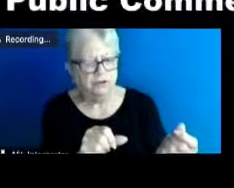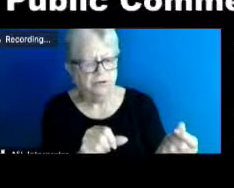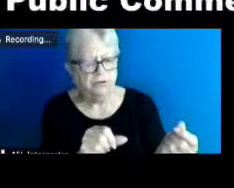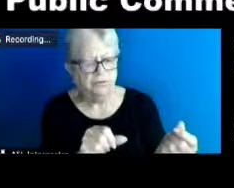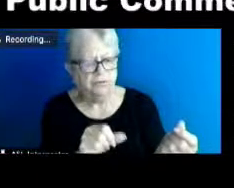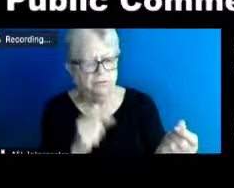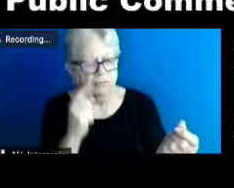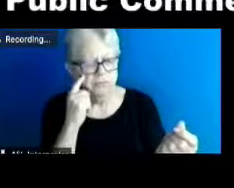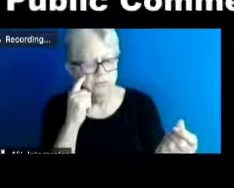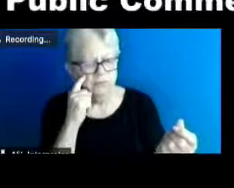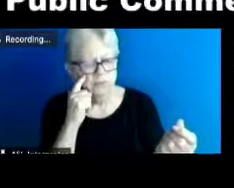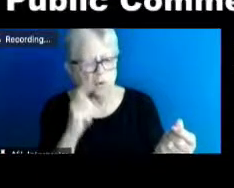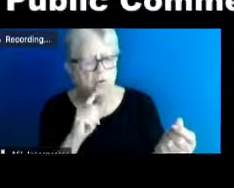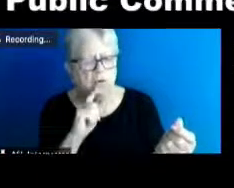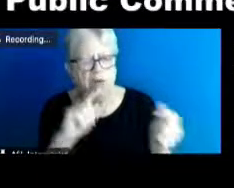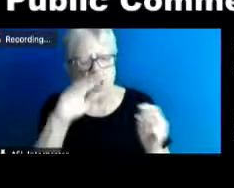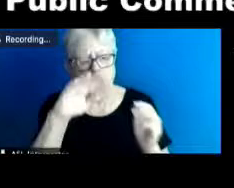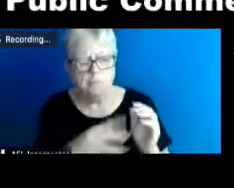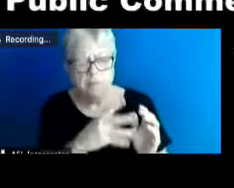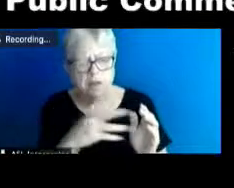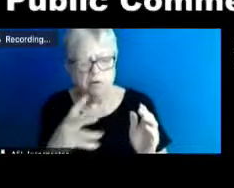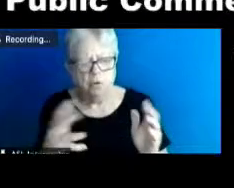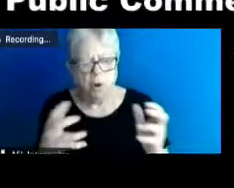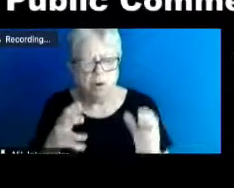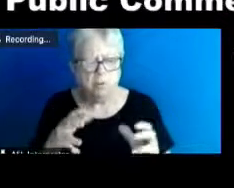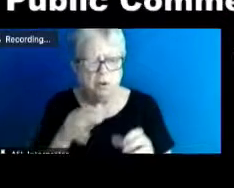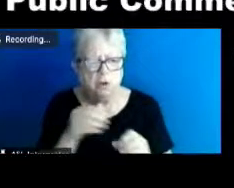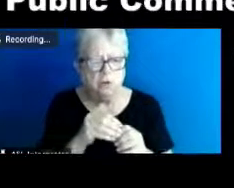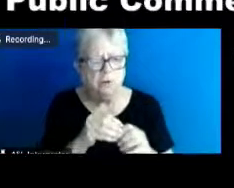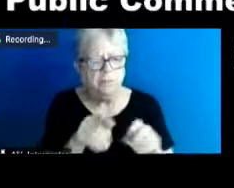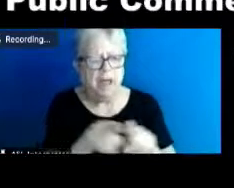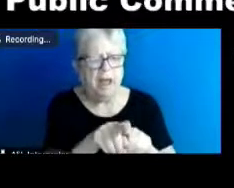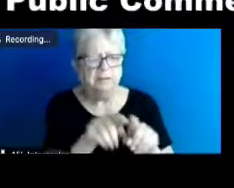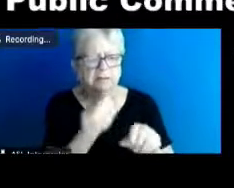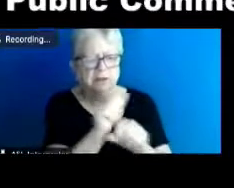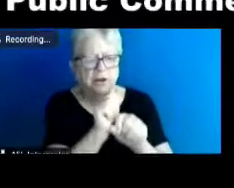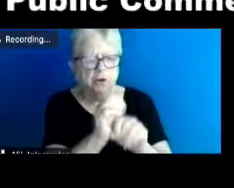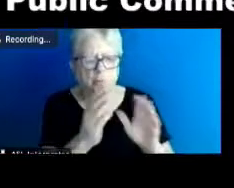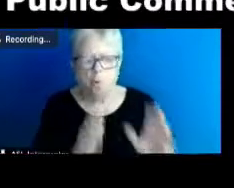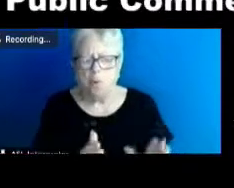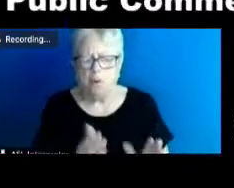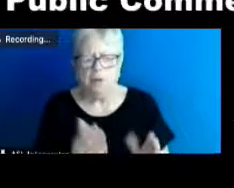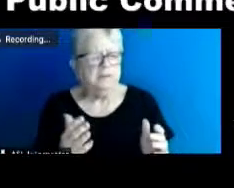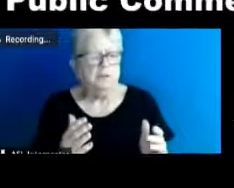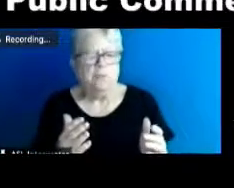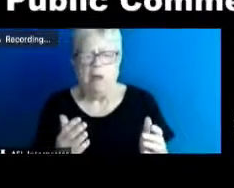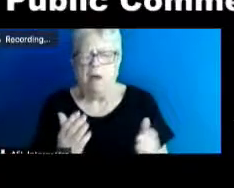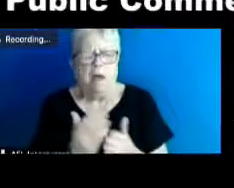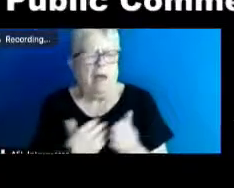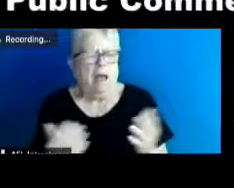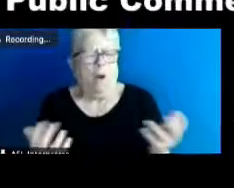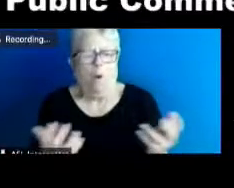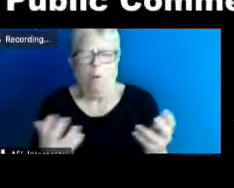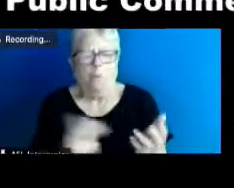matrix, implying that he's an employee of or somehow affiliated with